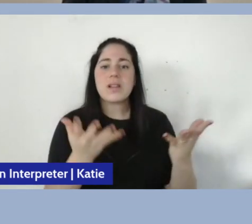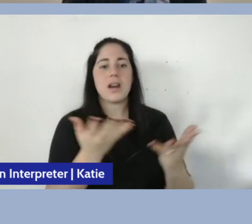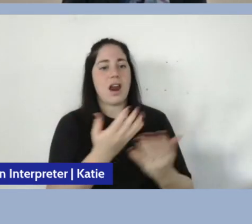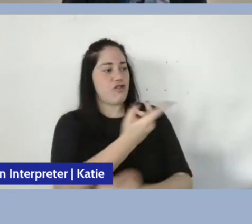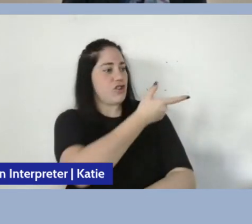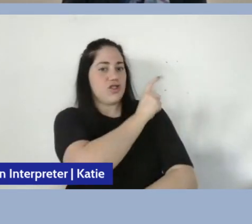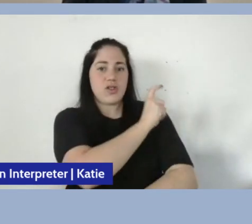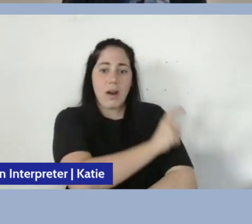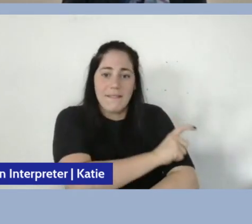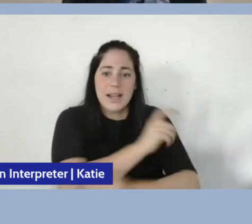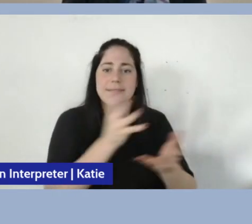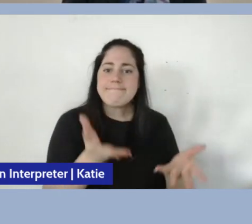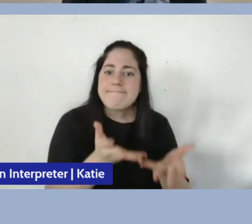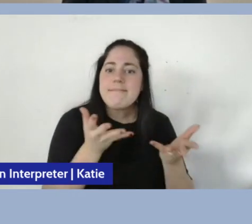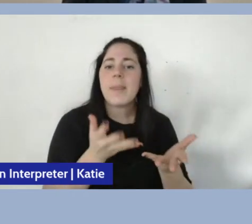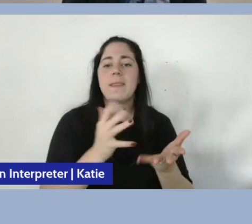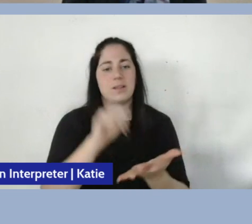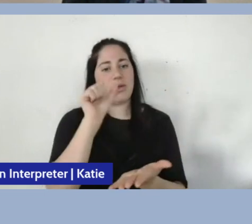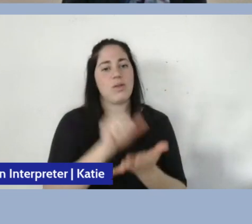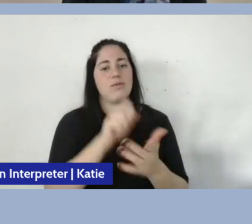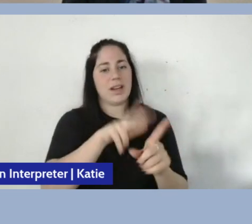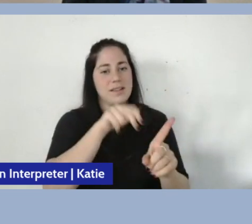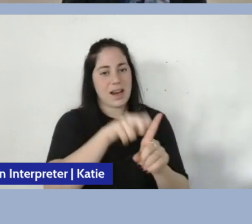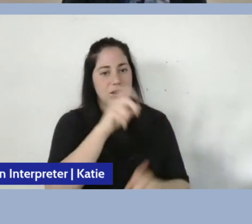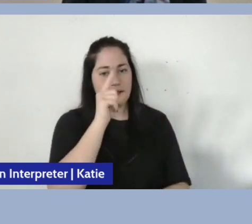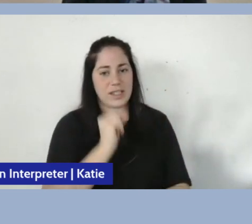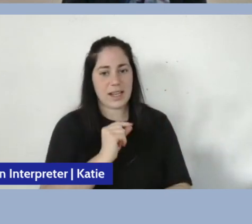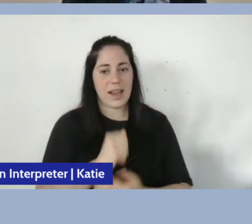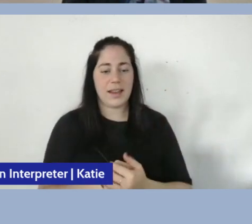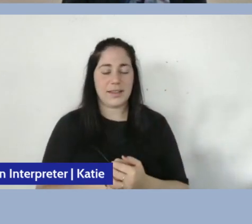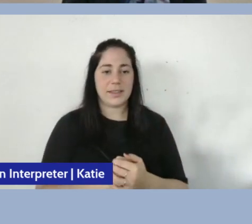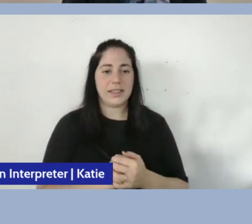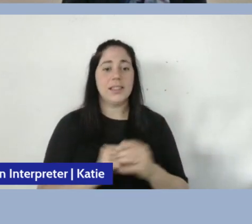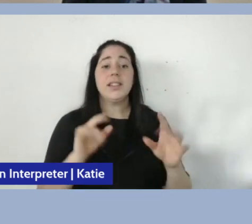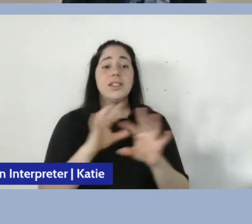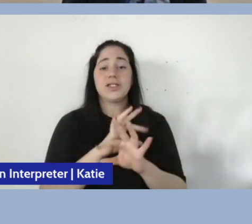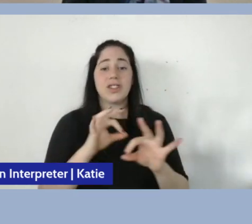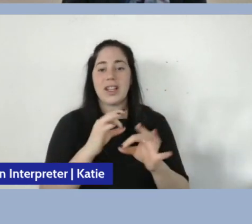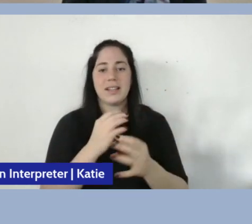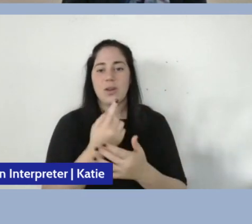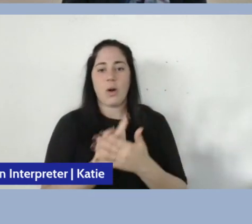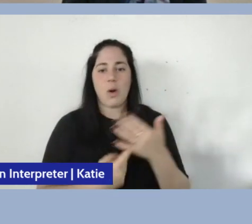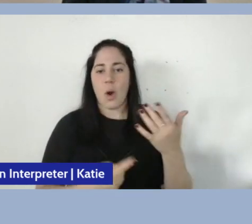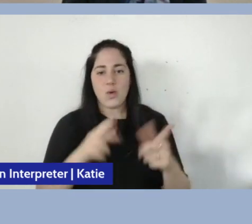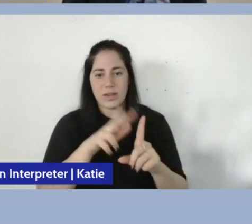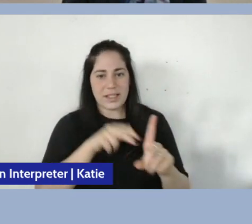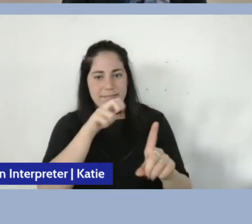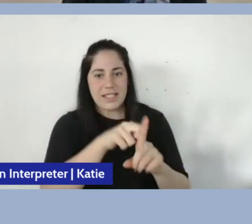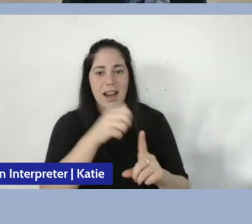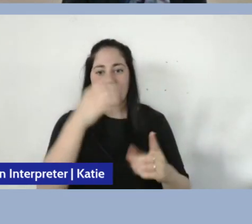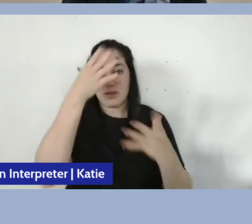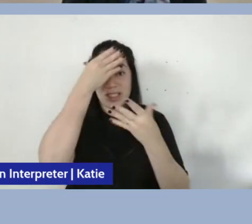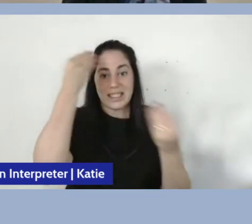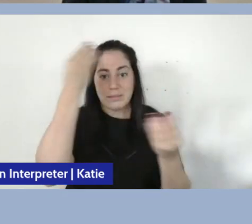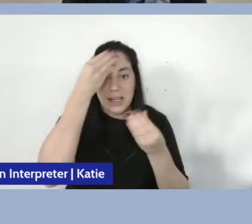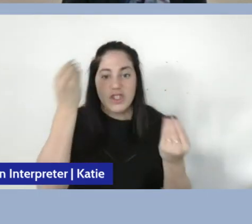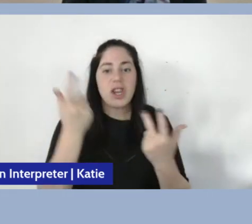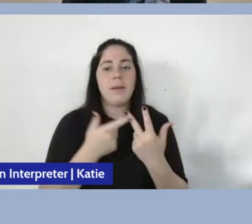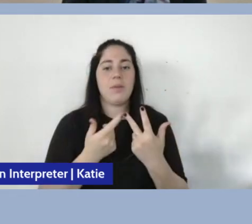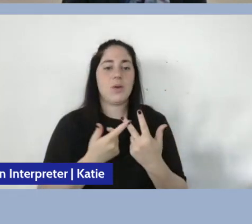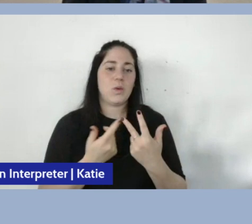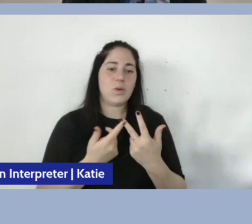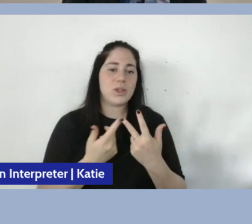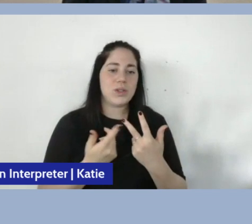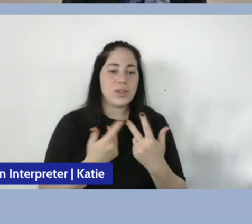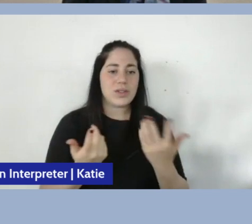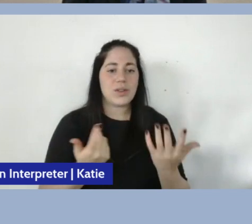make accurate diagnoses. This means not only accurately diagnosing dementia, but also being able to